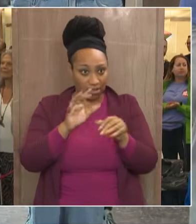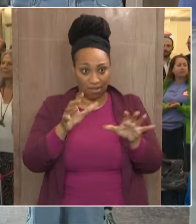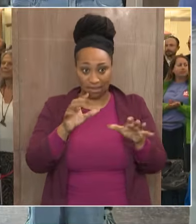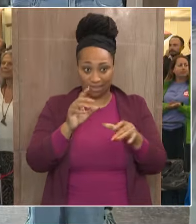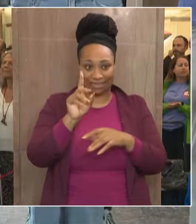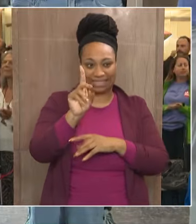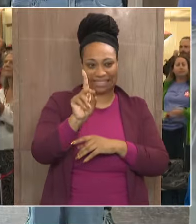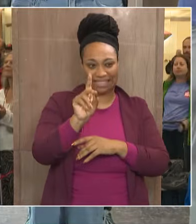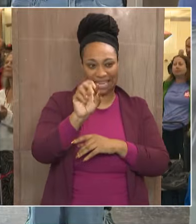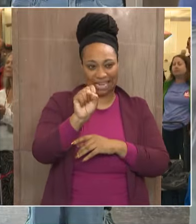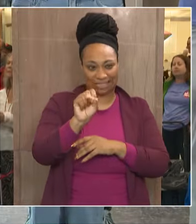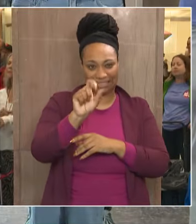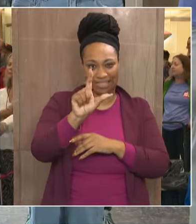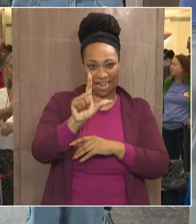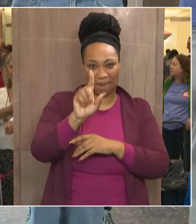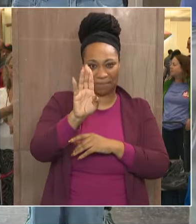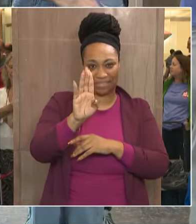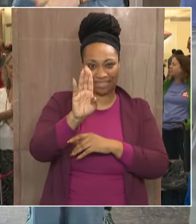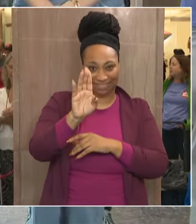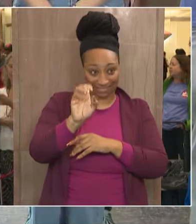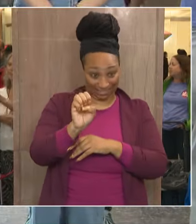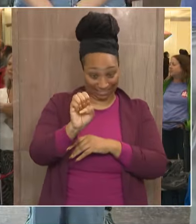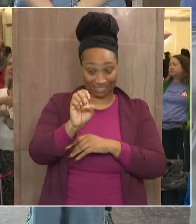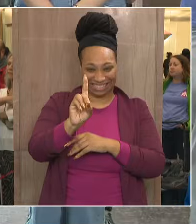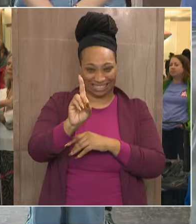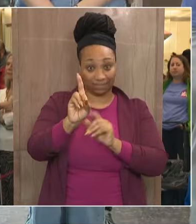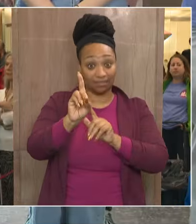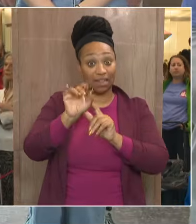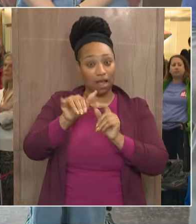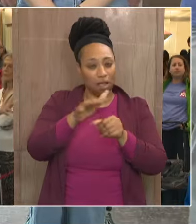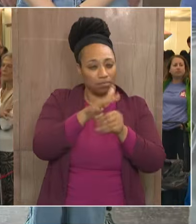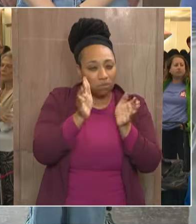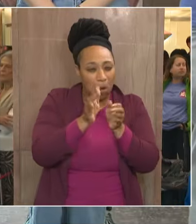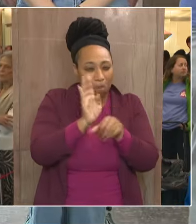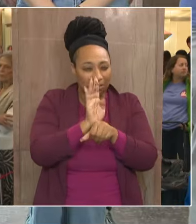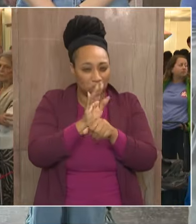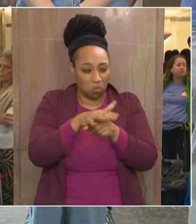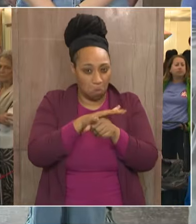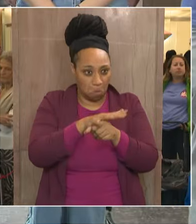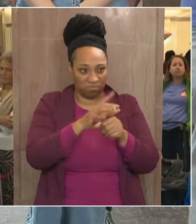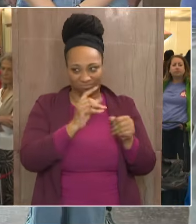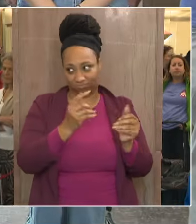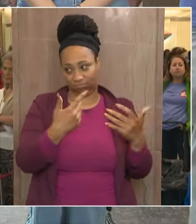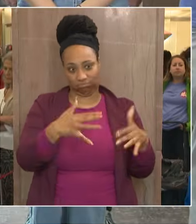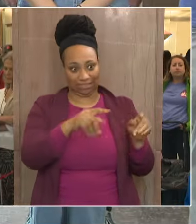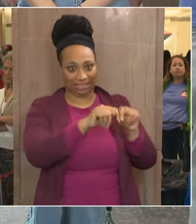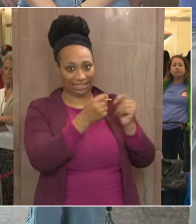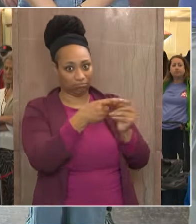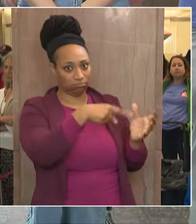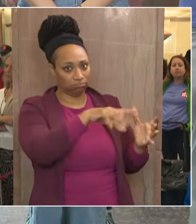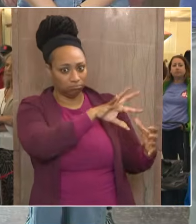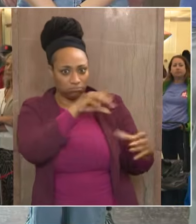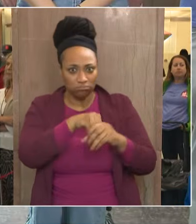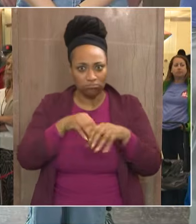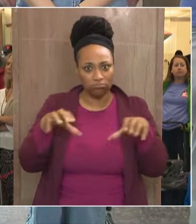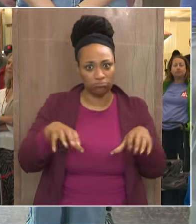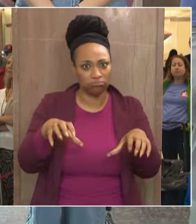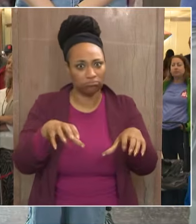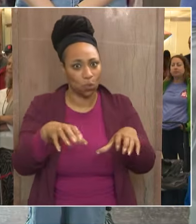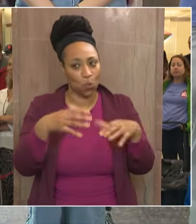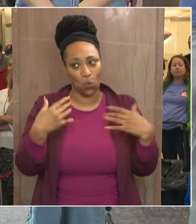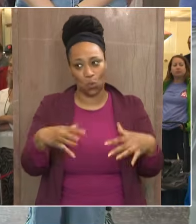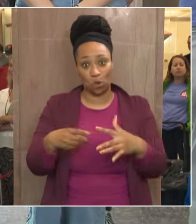Art All Night begins this weekend, and it is free. It's